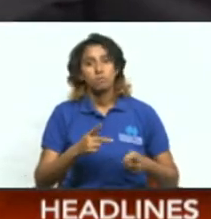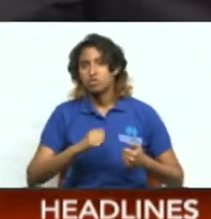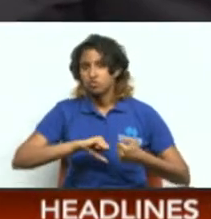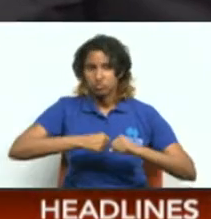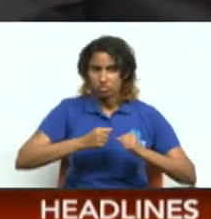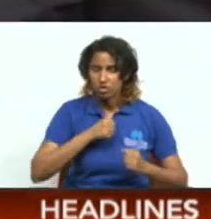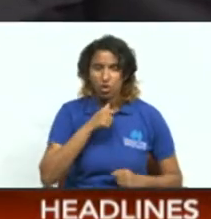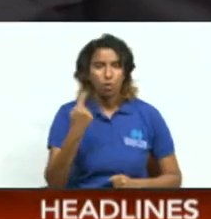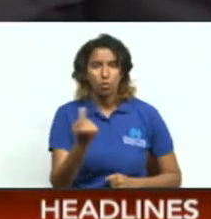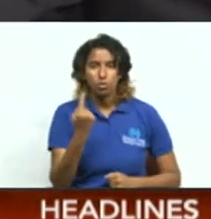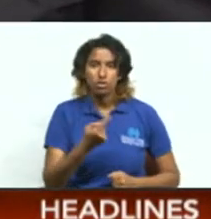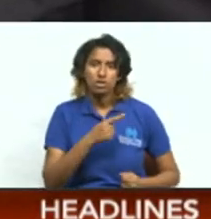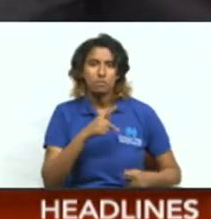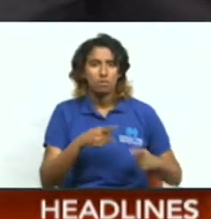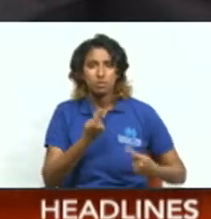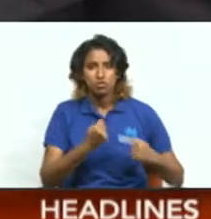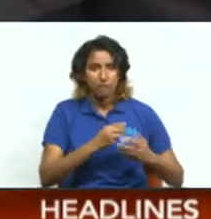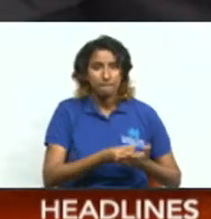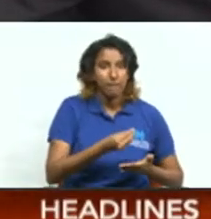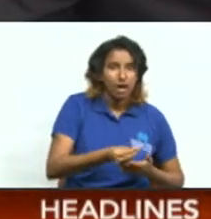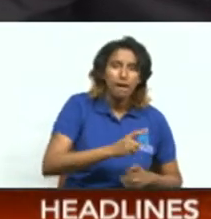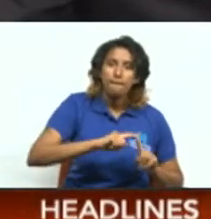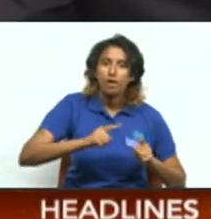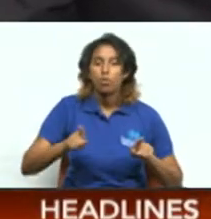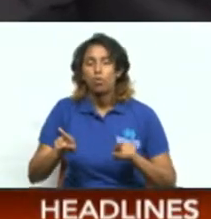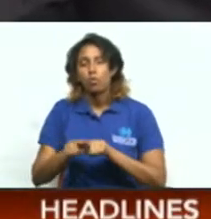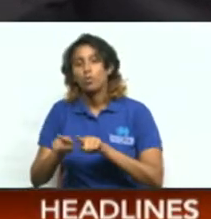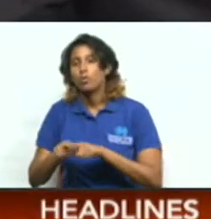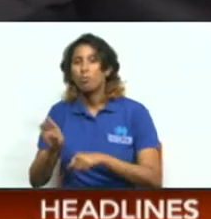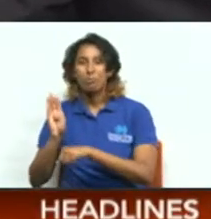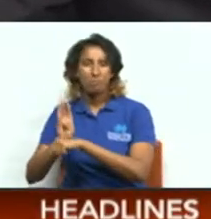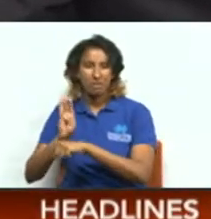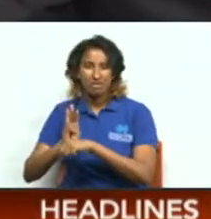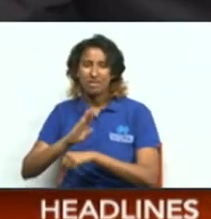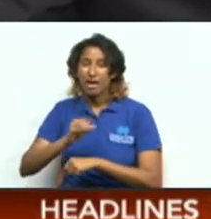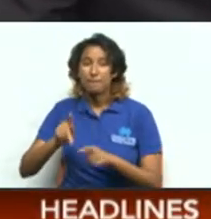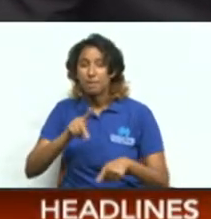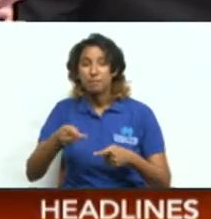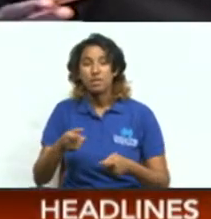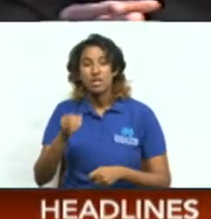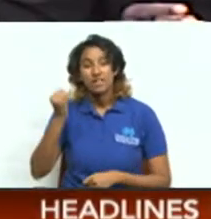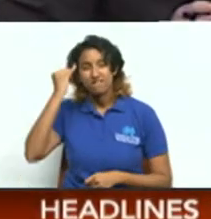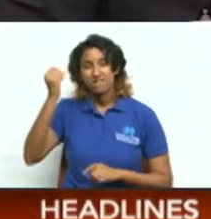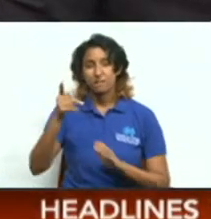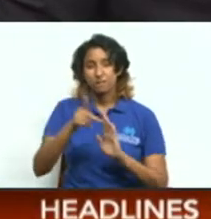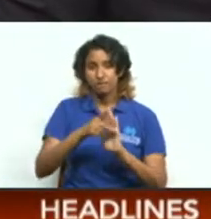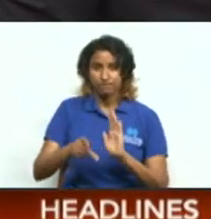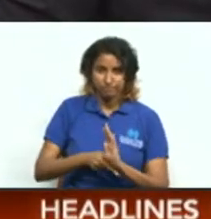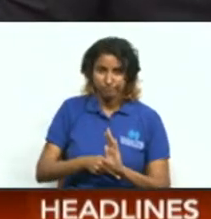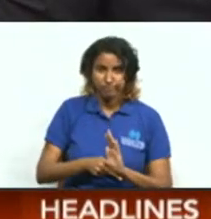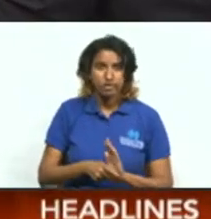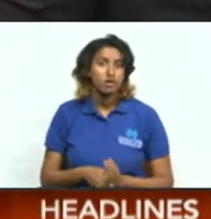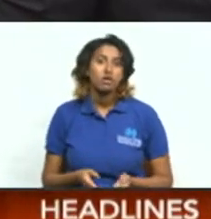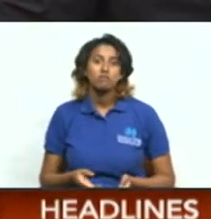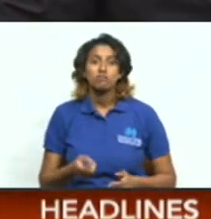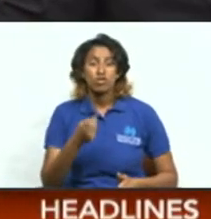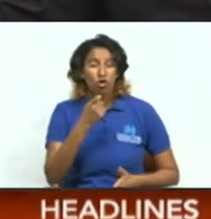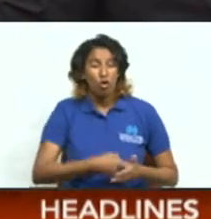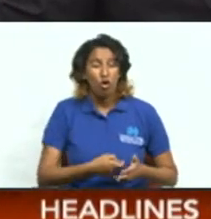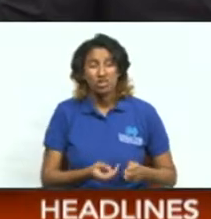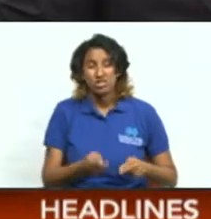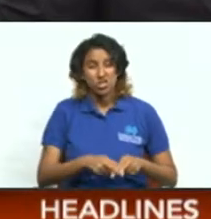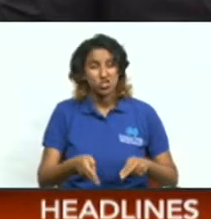to businesses and policymakers. Yeah, that's right, Rhea. In an inflationary environment, rising prices inevitably reduce the purchasing power of